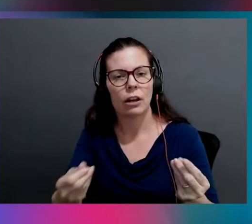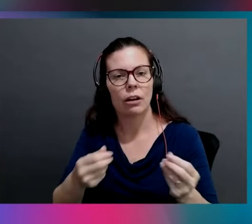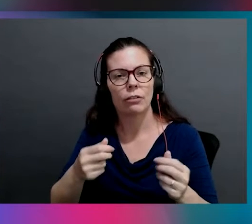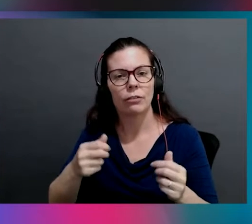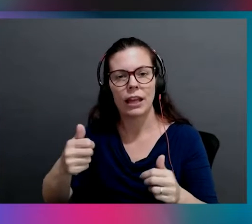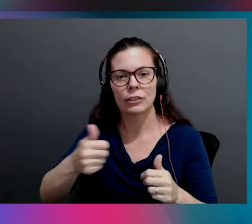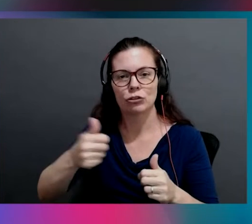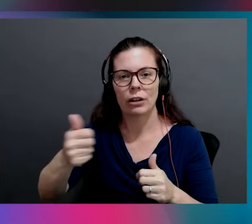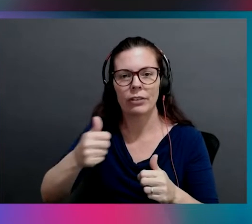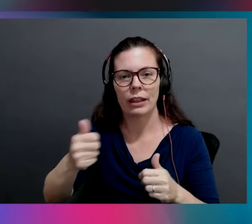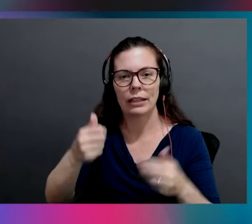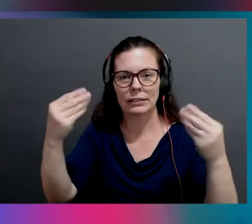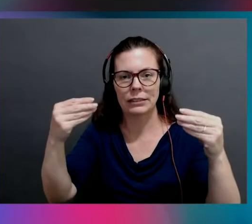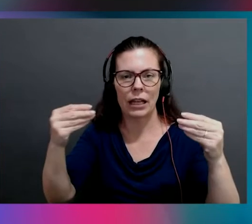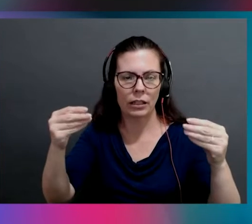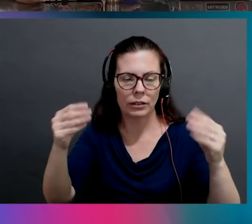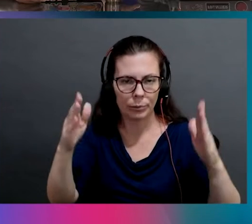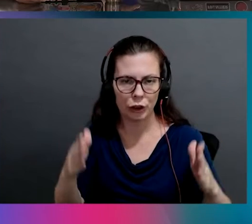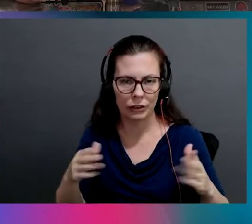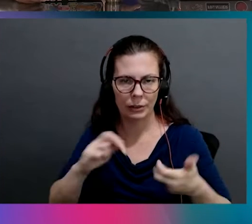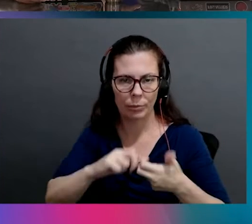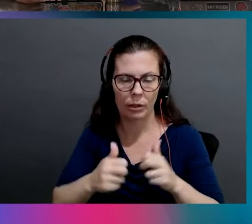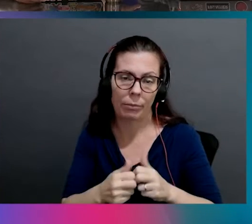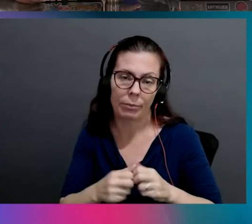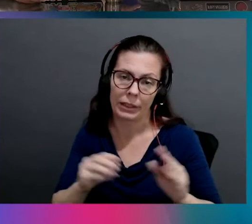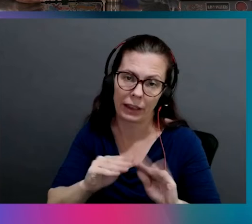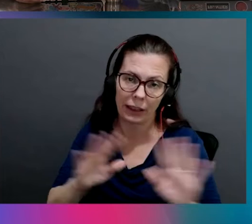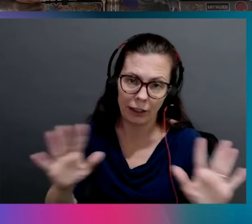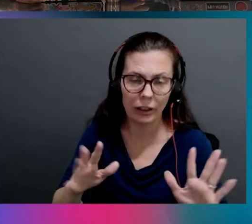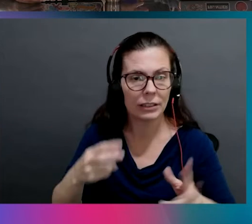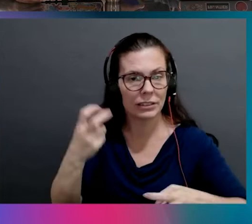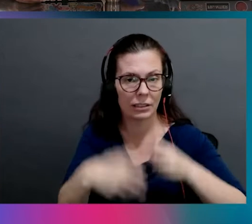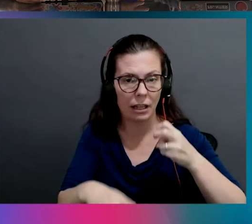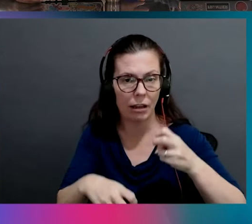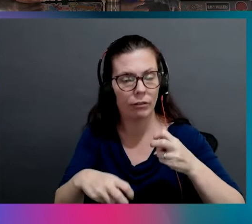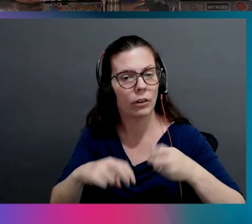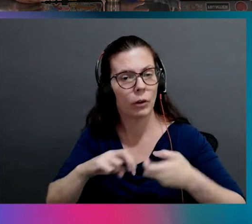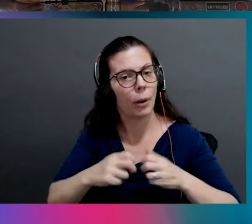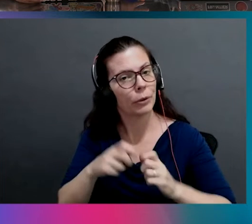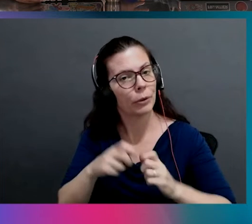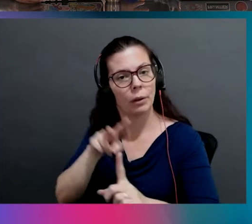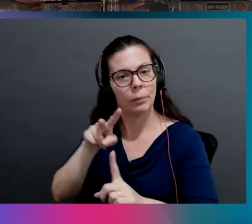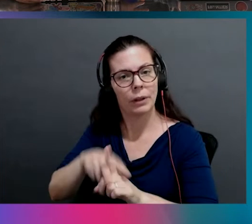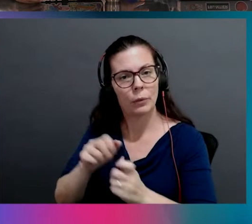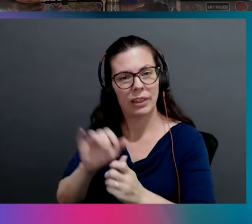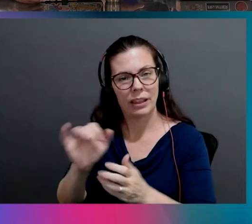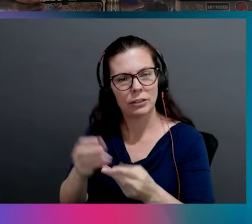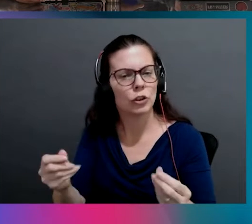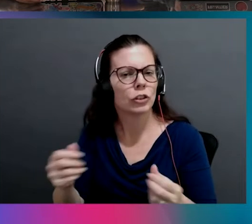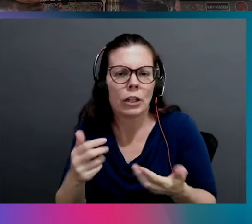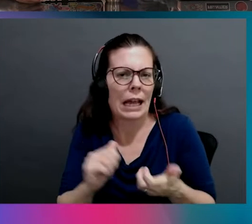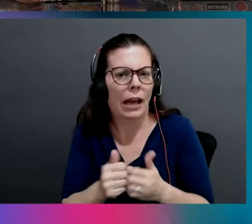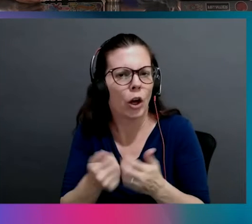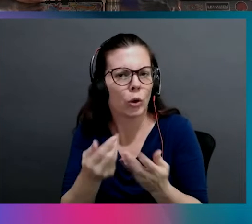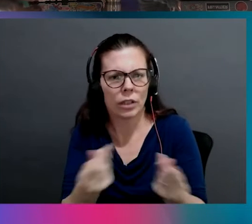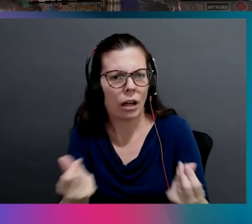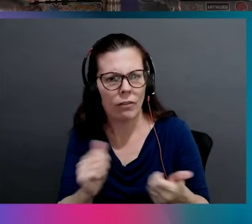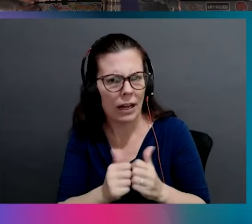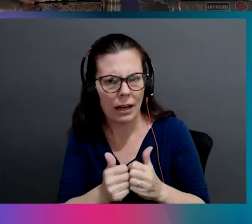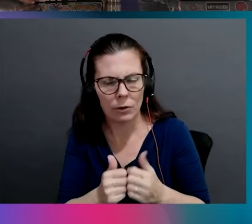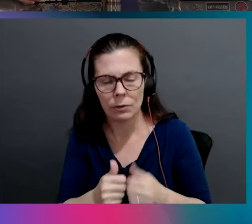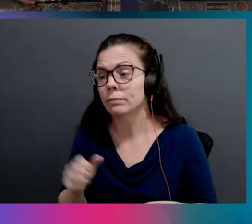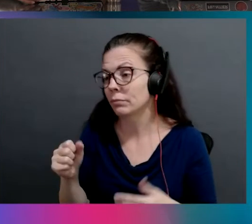problem. Because clearly that's a hard problem, and you applied it to this solution. What did you use to solve that? Yeah, I'll let